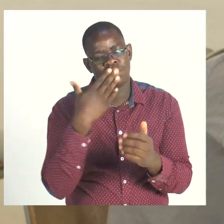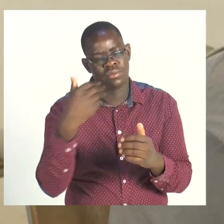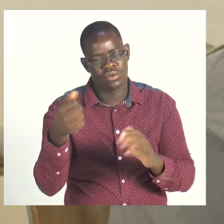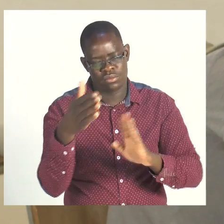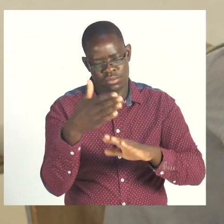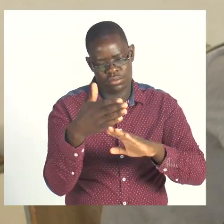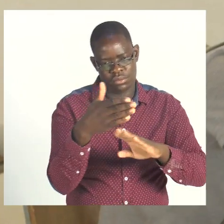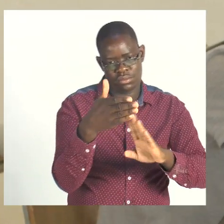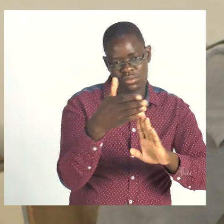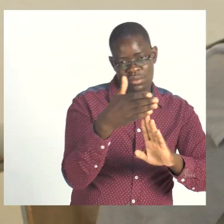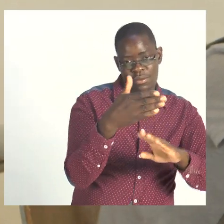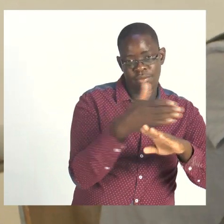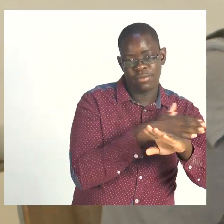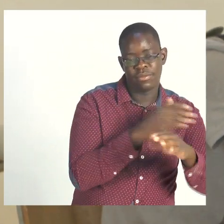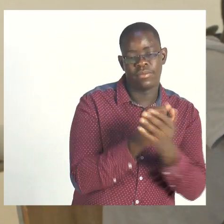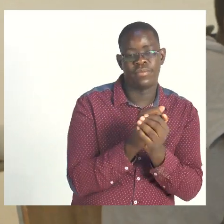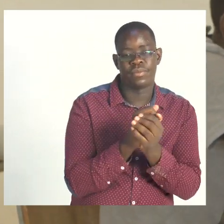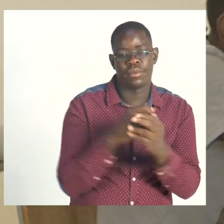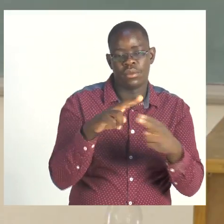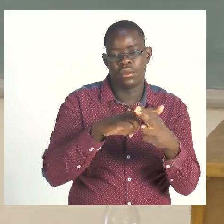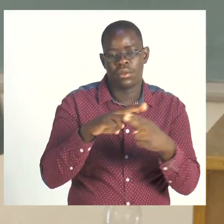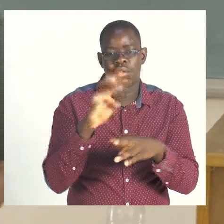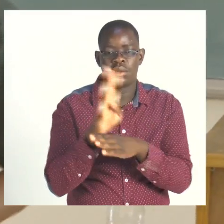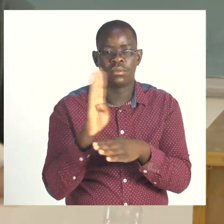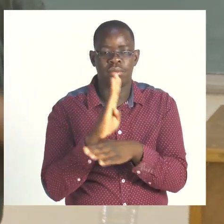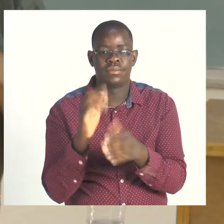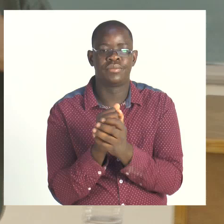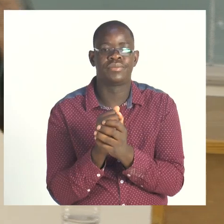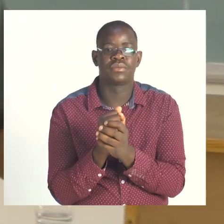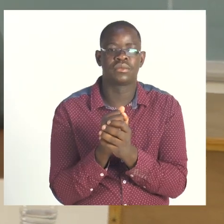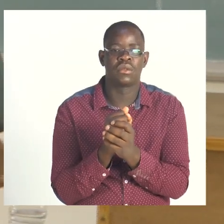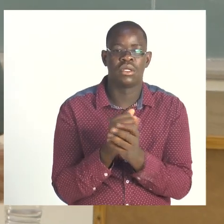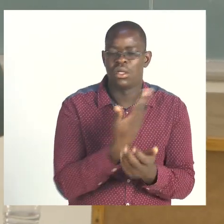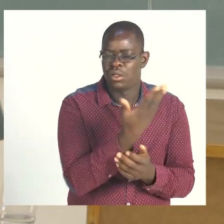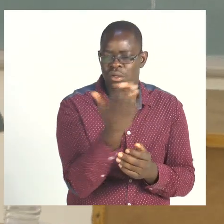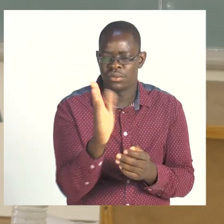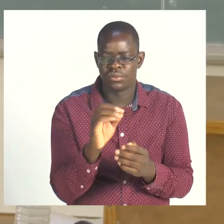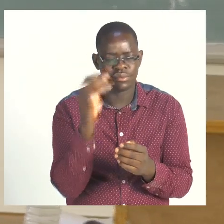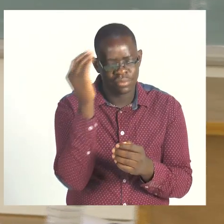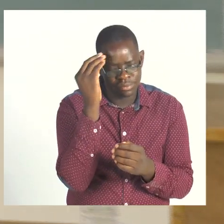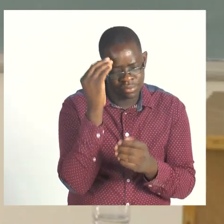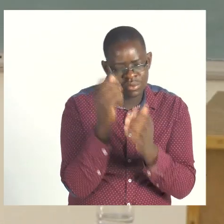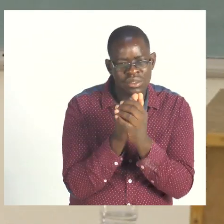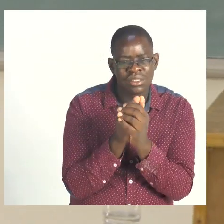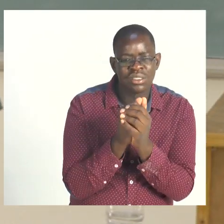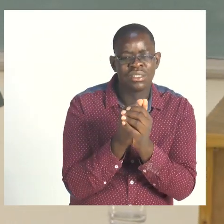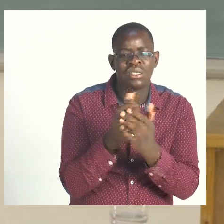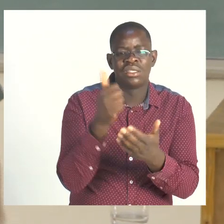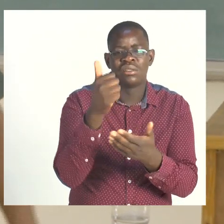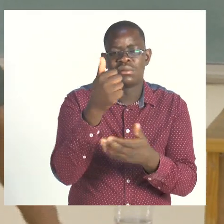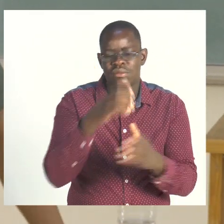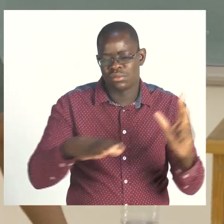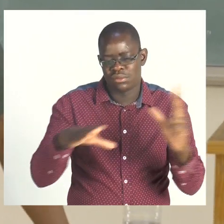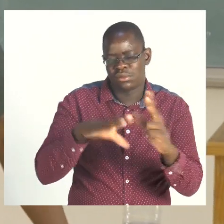it looked before they used it for business. Okay, so what does all this have to do with land reclamation for